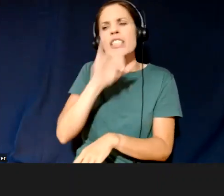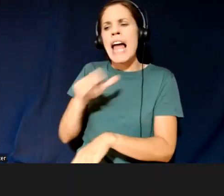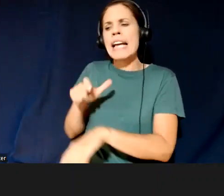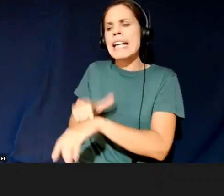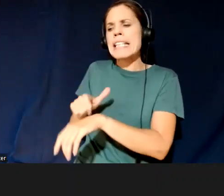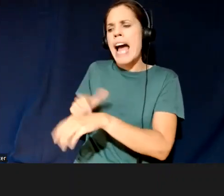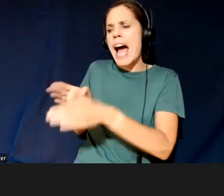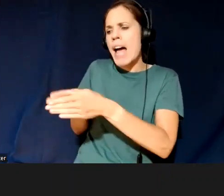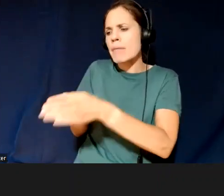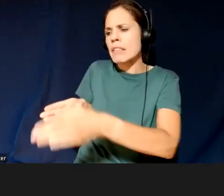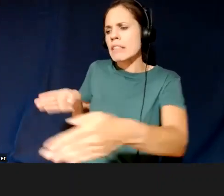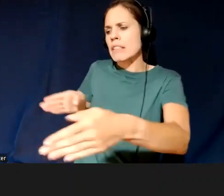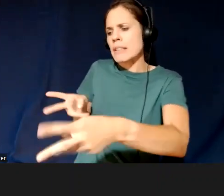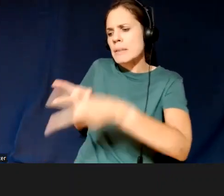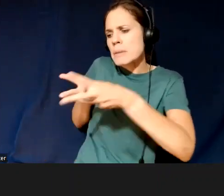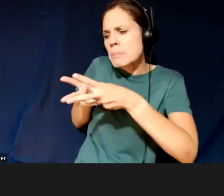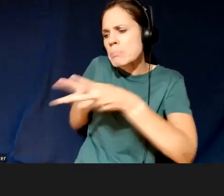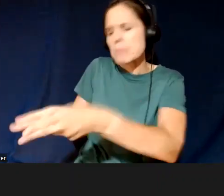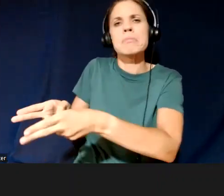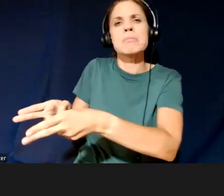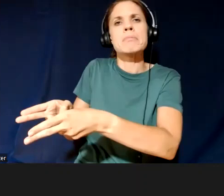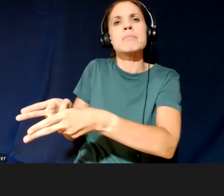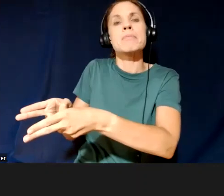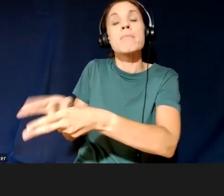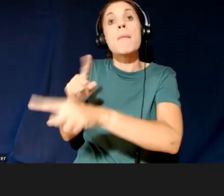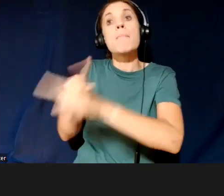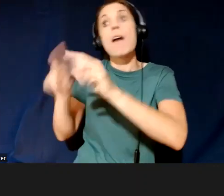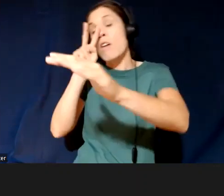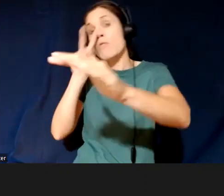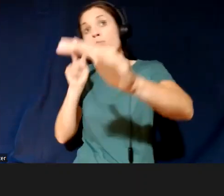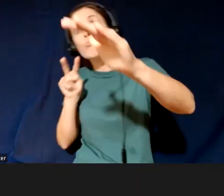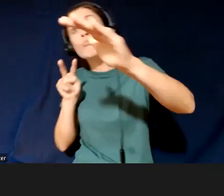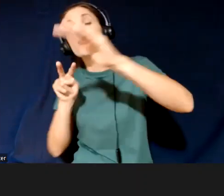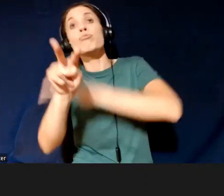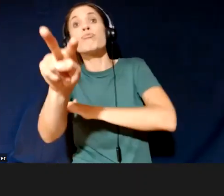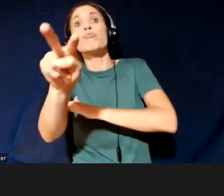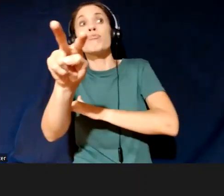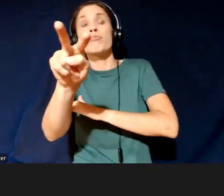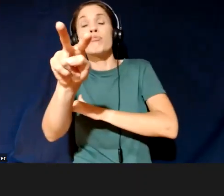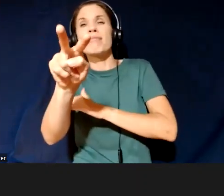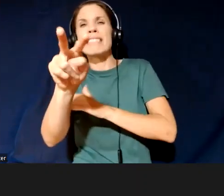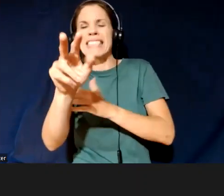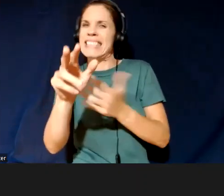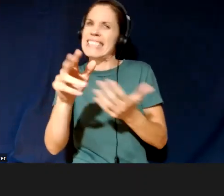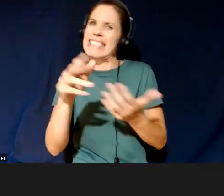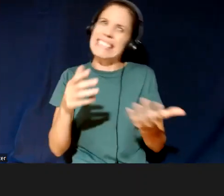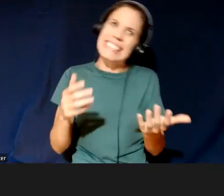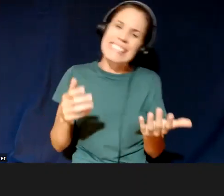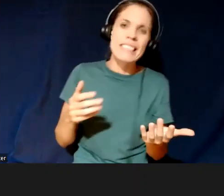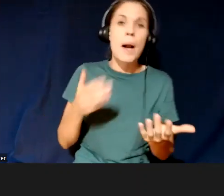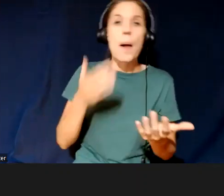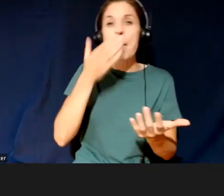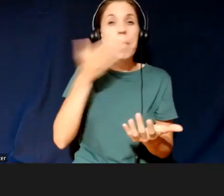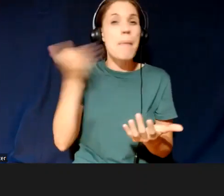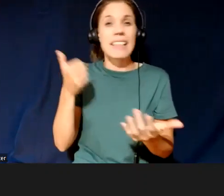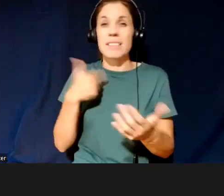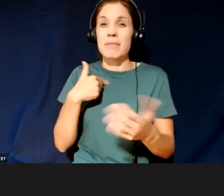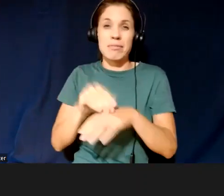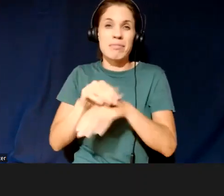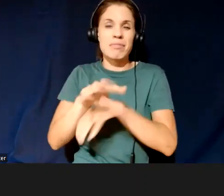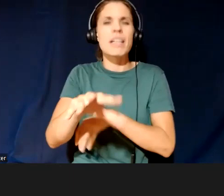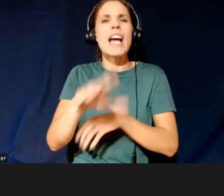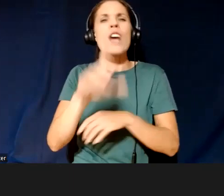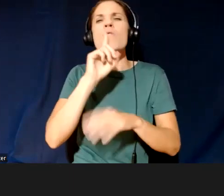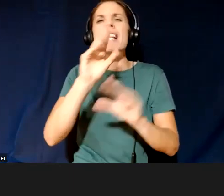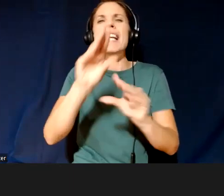temporal perspective, but as far as forecasting, the best I can say is that this assessment provides you with a snapshot of